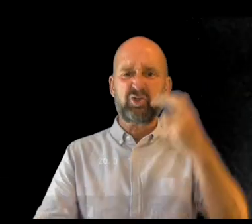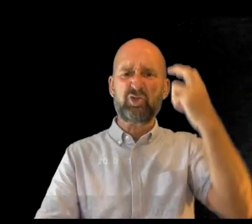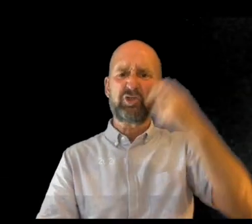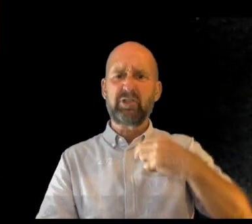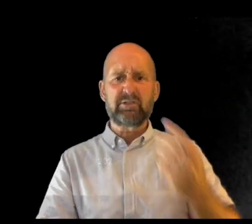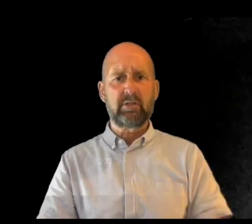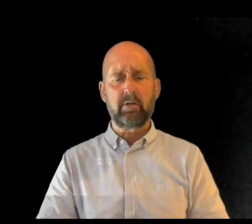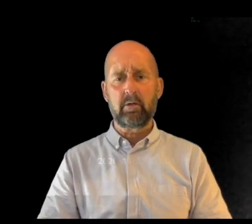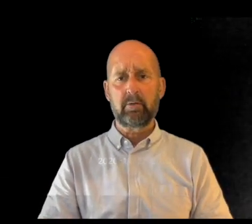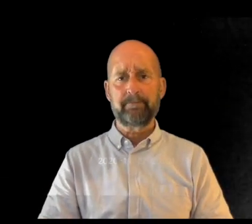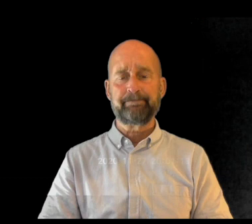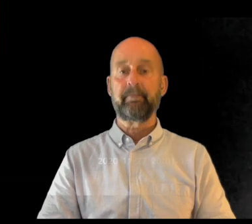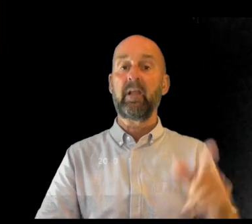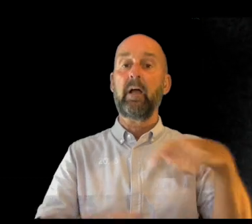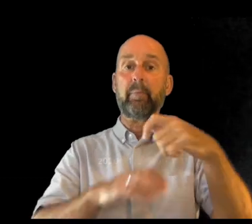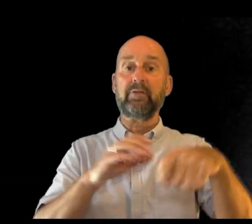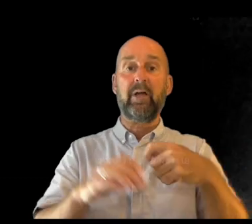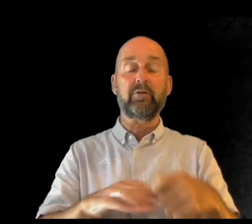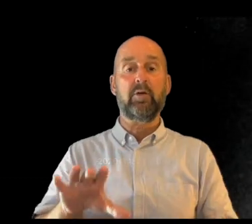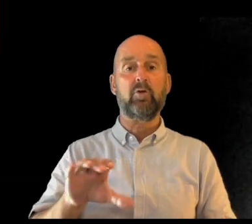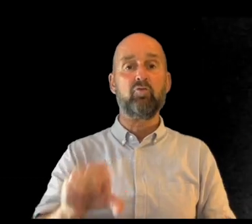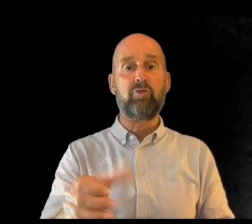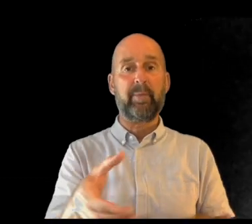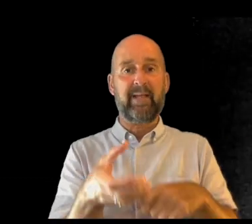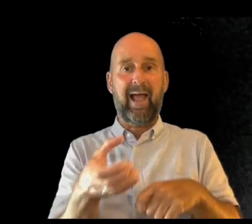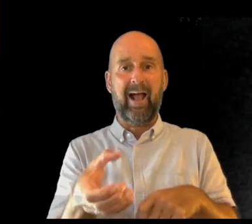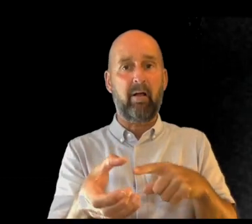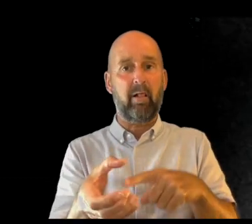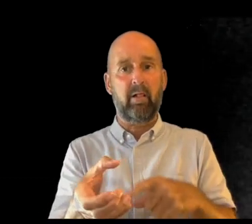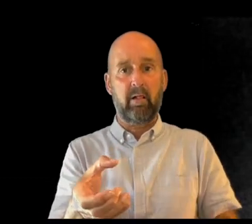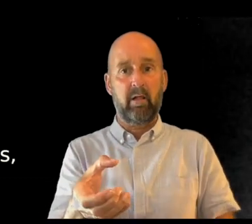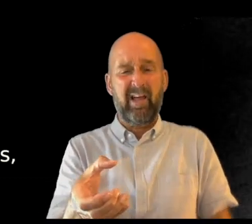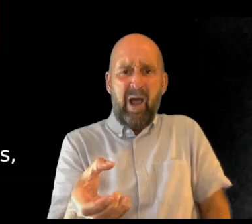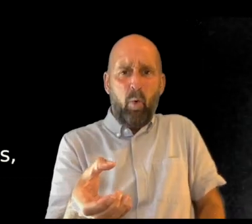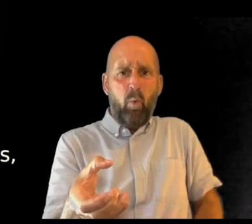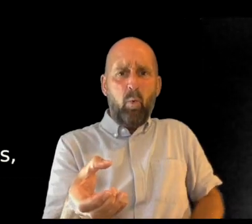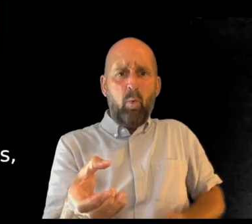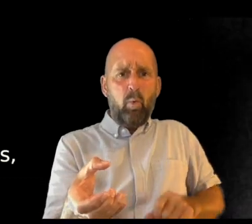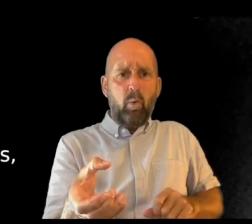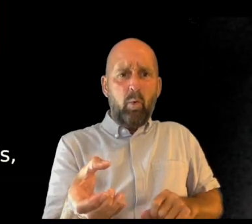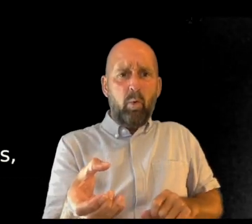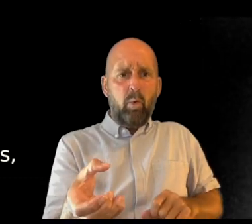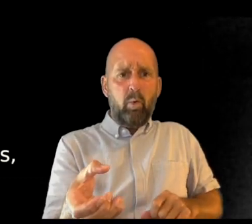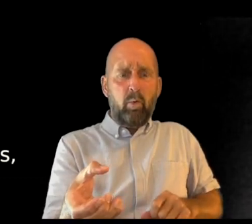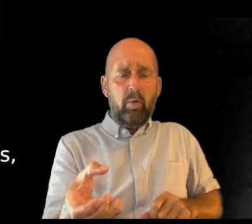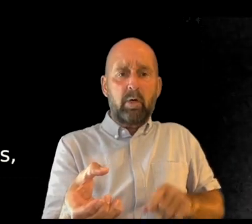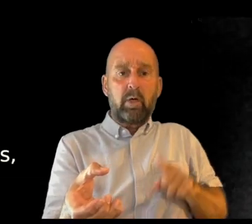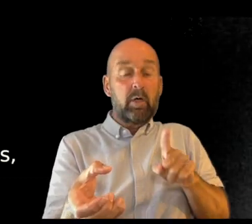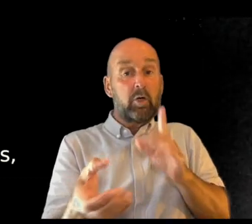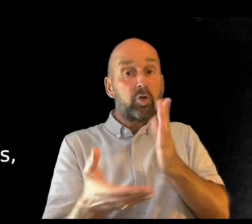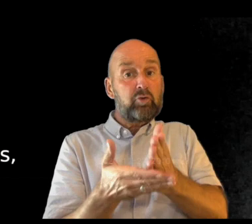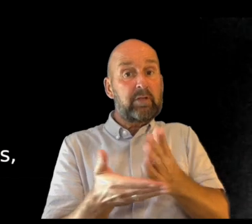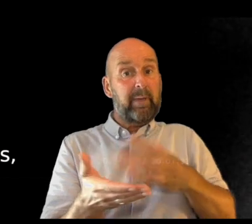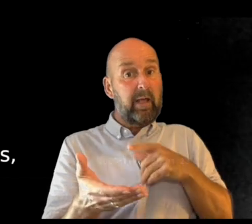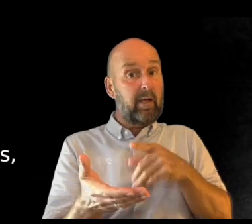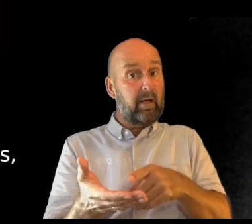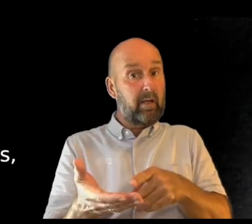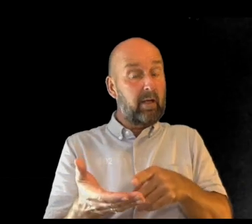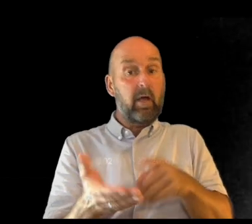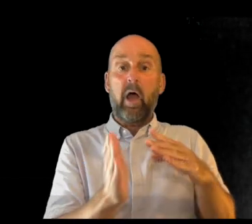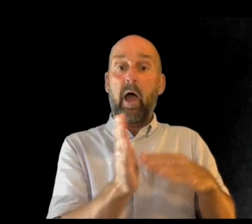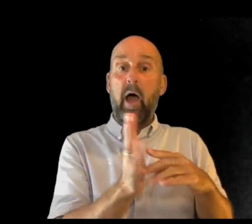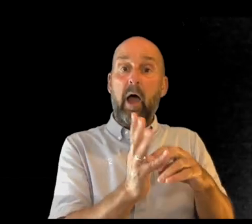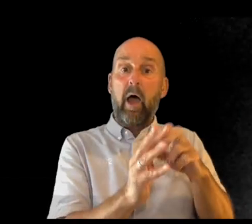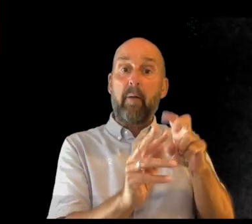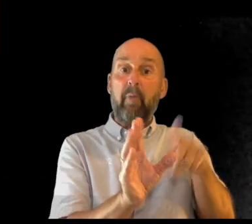Shit. The podiatrist grips Bex's ankle, stilling her. Ow! Trust me, Muffy cannot get this.